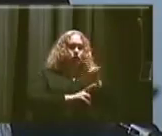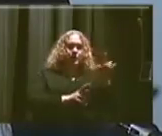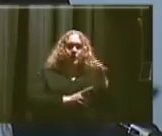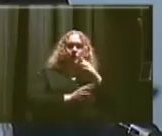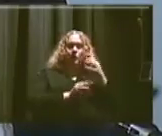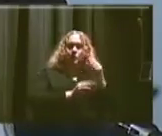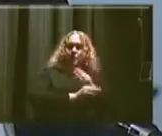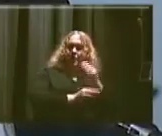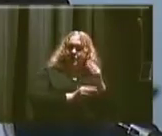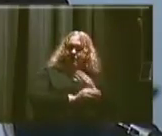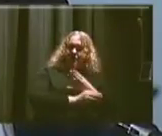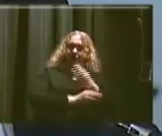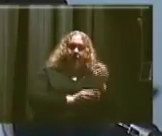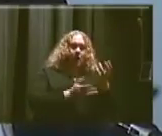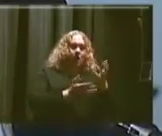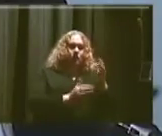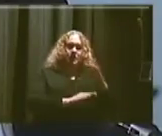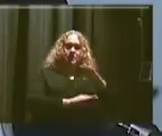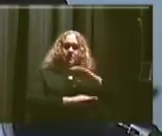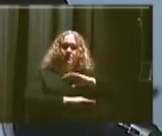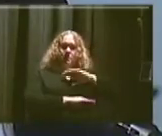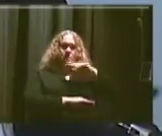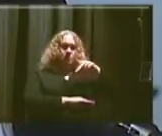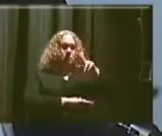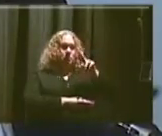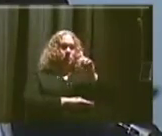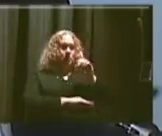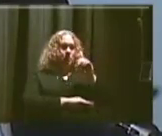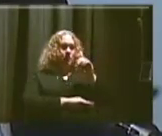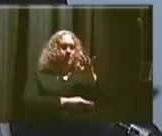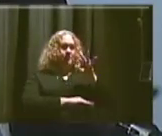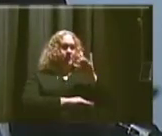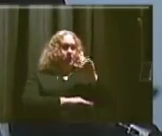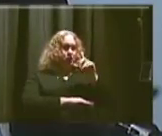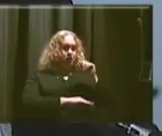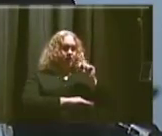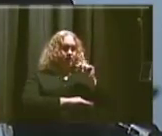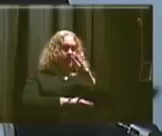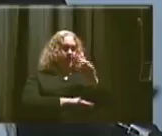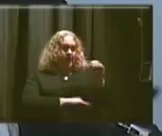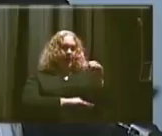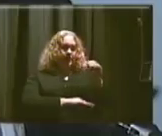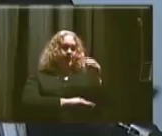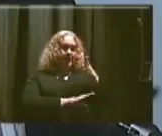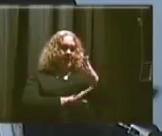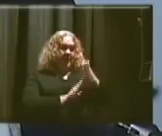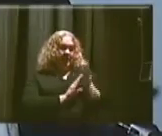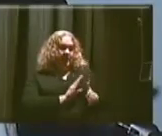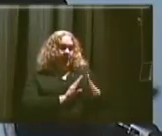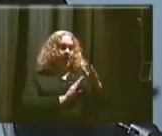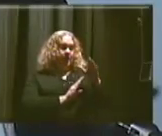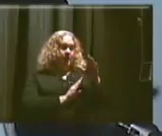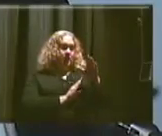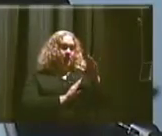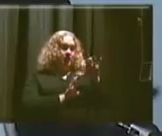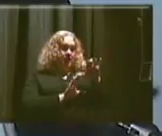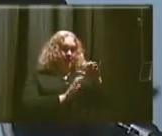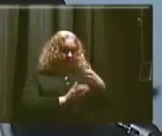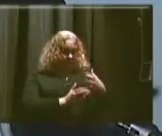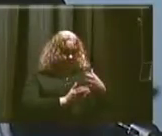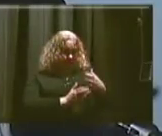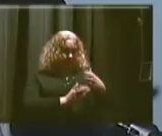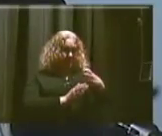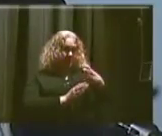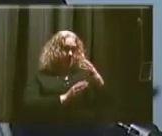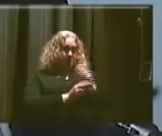had scored proficient on the end of course math test, then when they were a senior, they would not